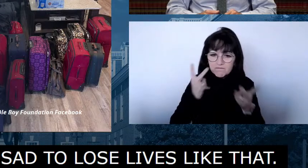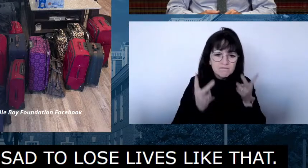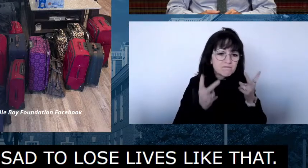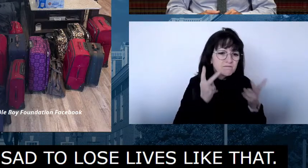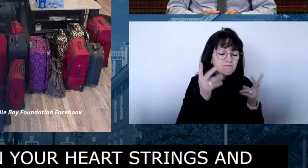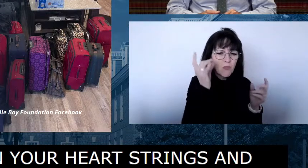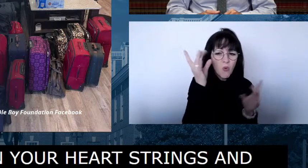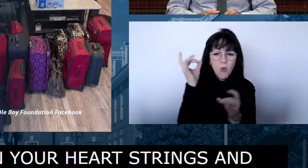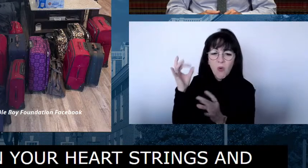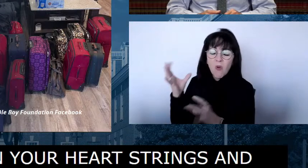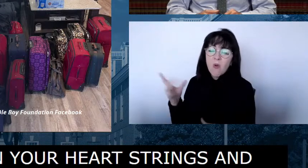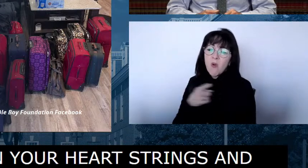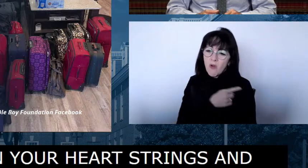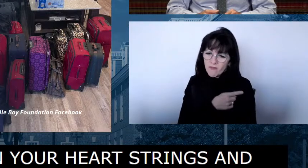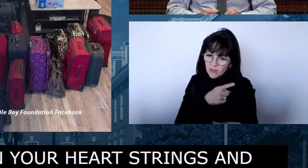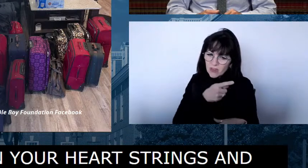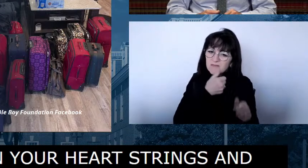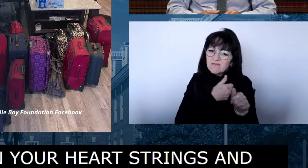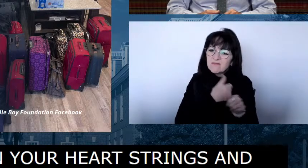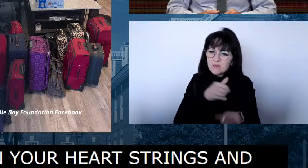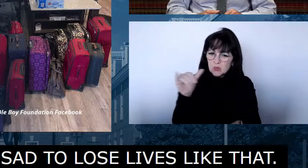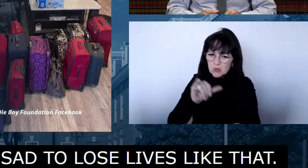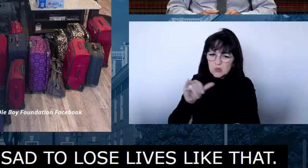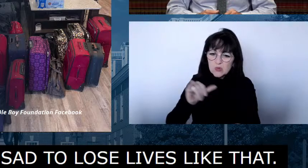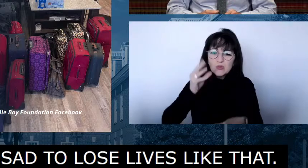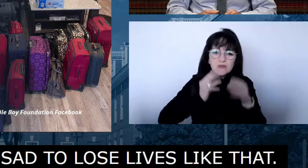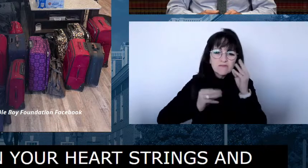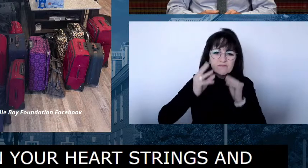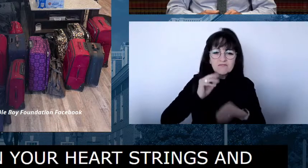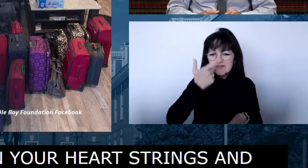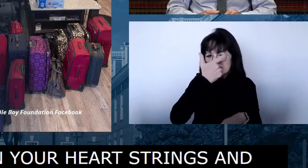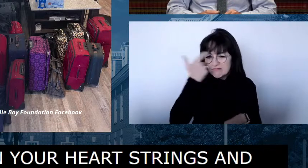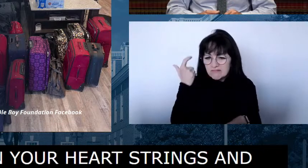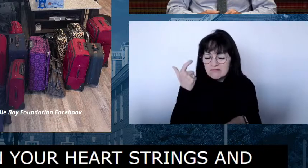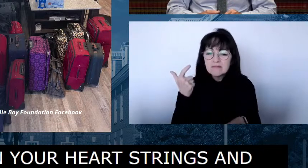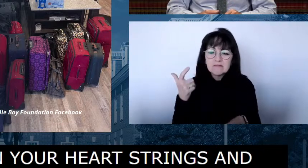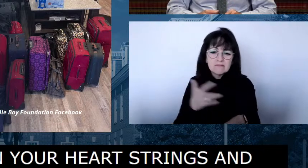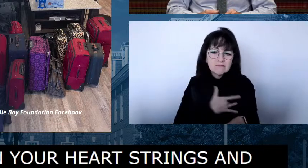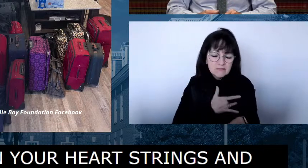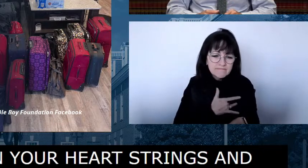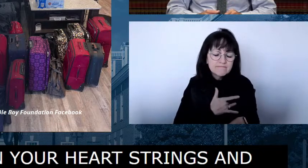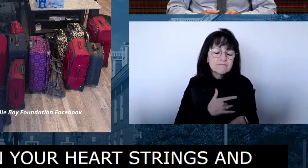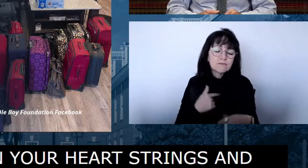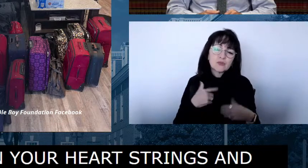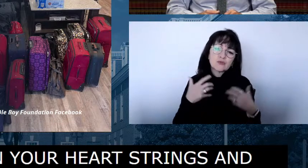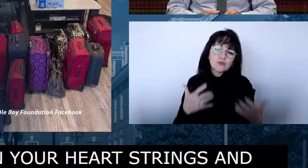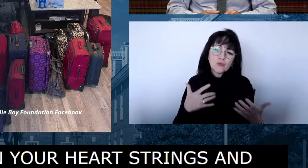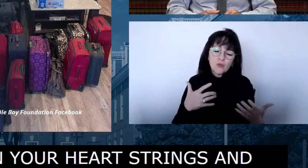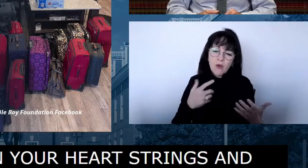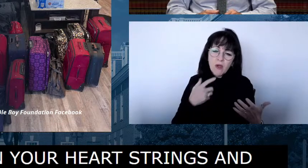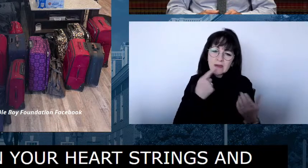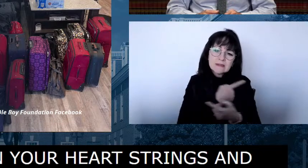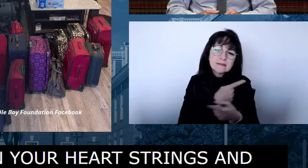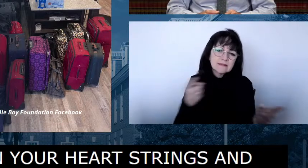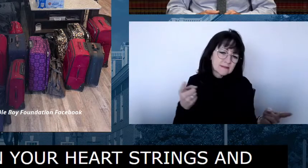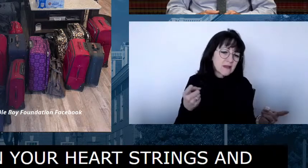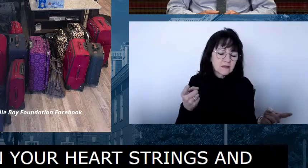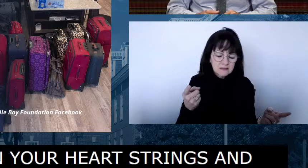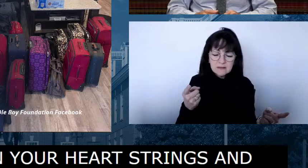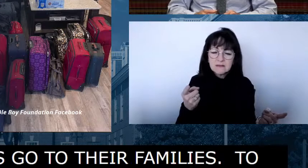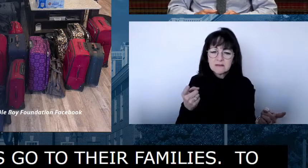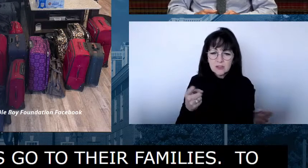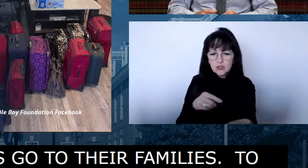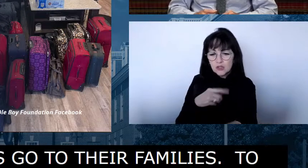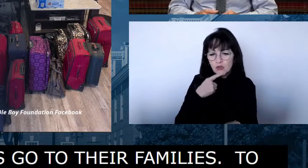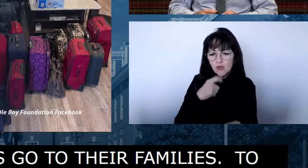to save those lives. So to the Laurel Fire Department, to the Good Old Boys, Red Cross, La Esperanza,